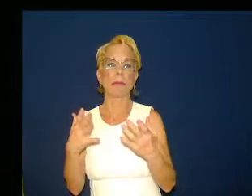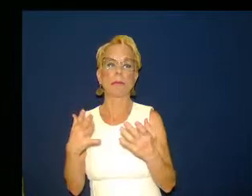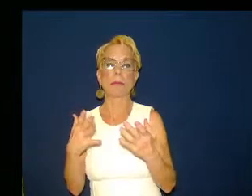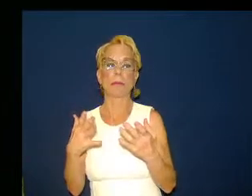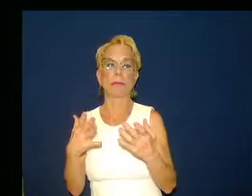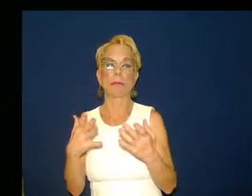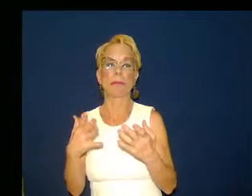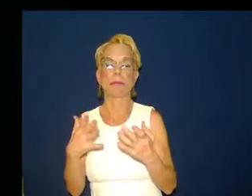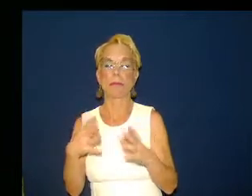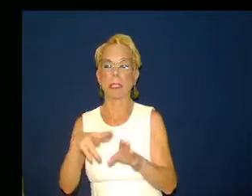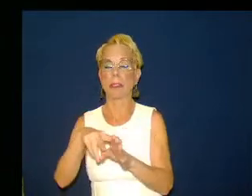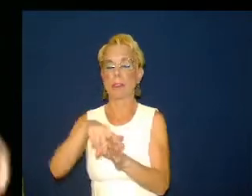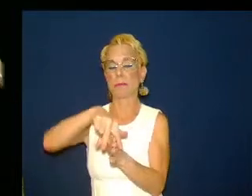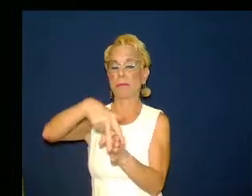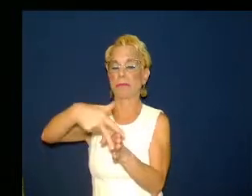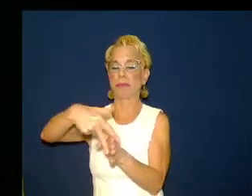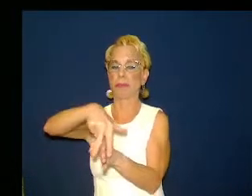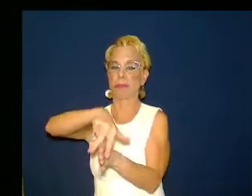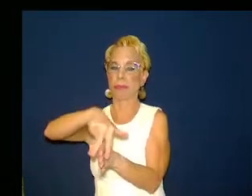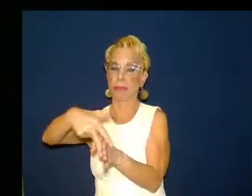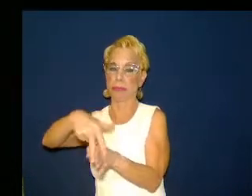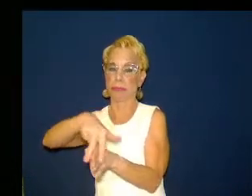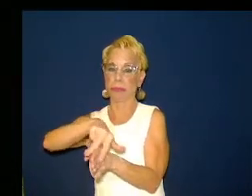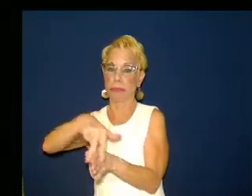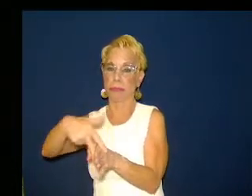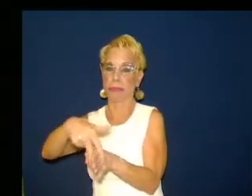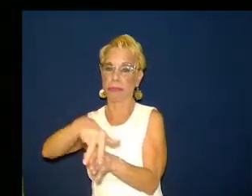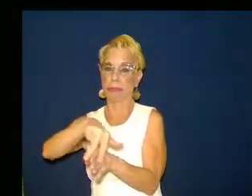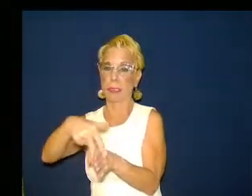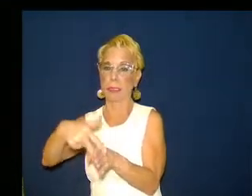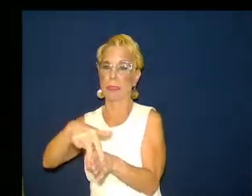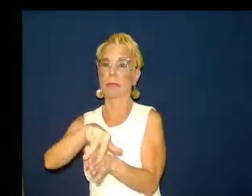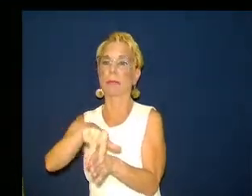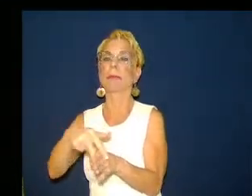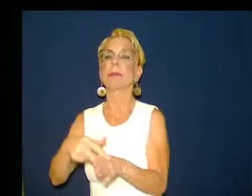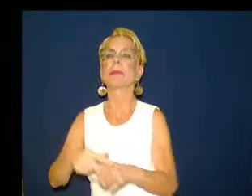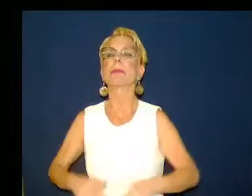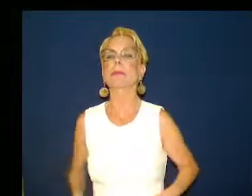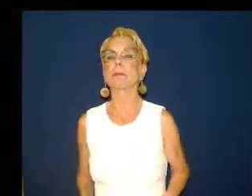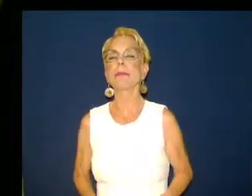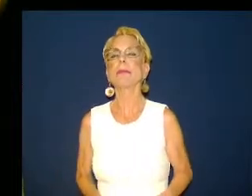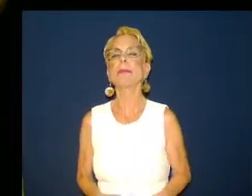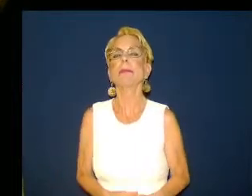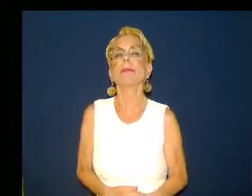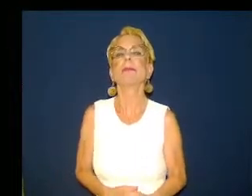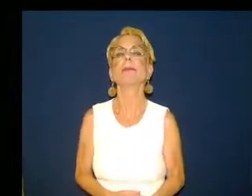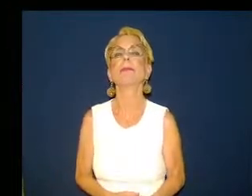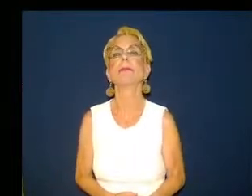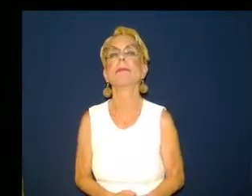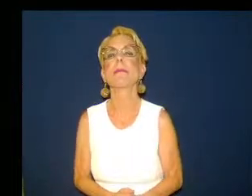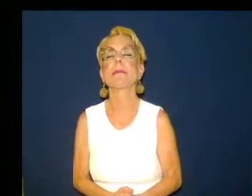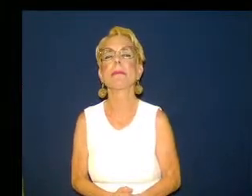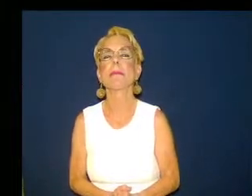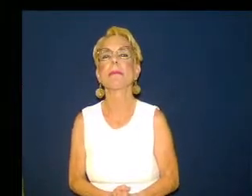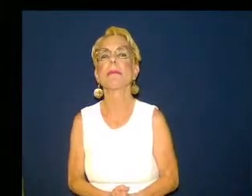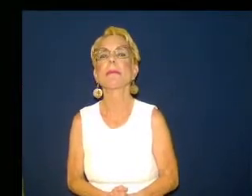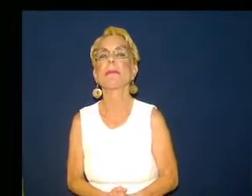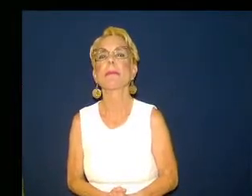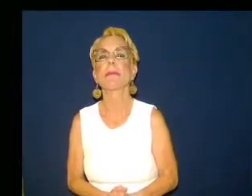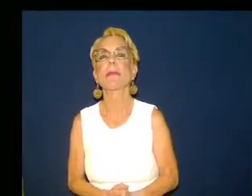for the one in the sound booth, I may have a mistake on there, so I'm going to ask you for your forgiveness. Numbers 32, verse 11. Here's what it